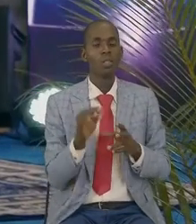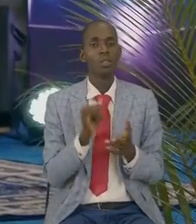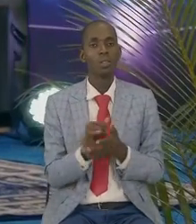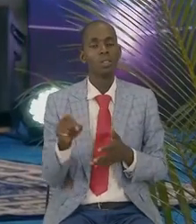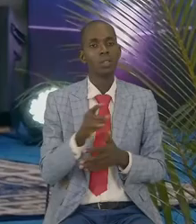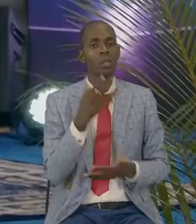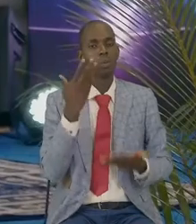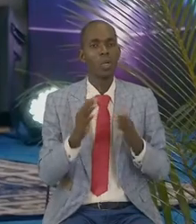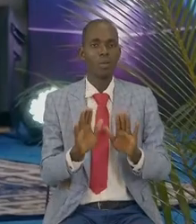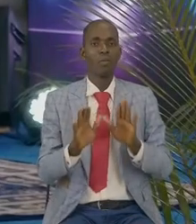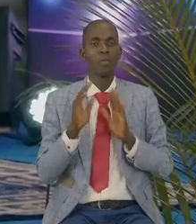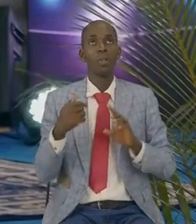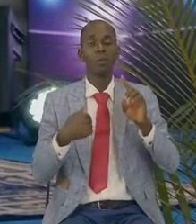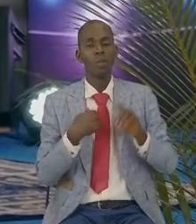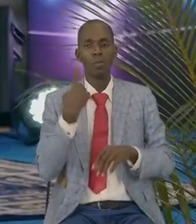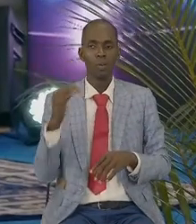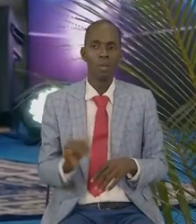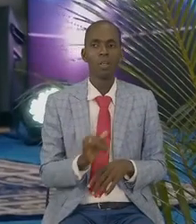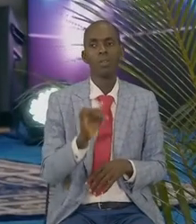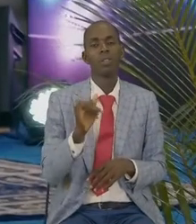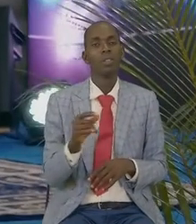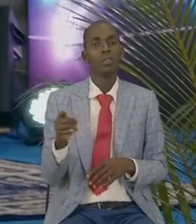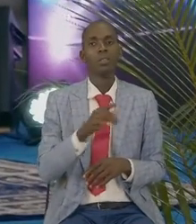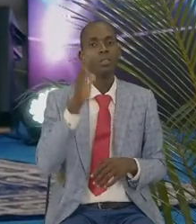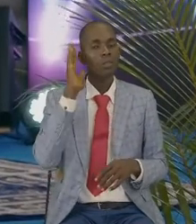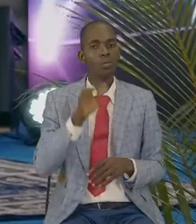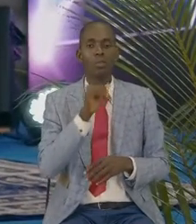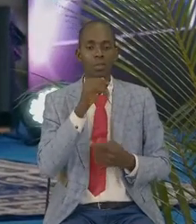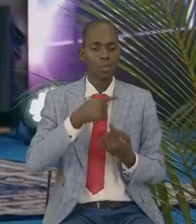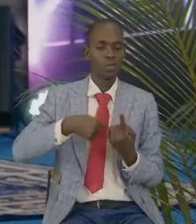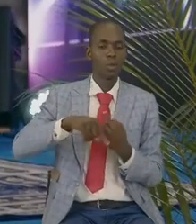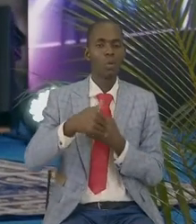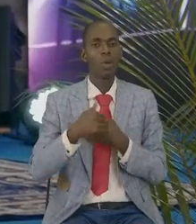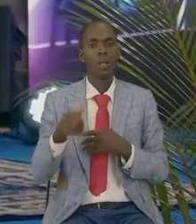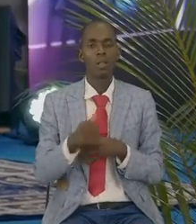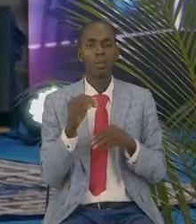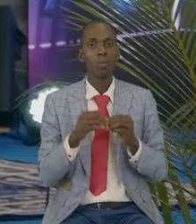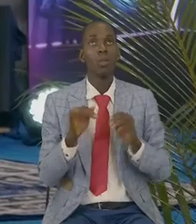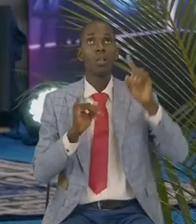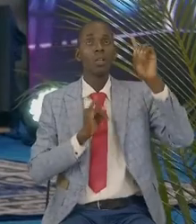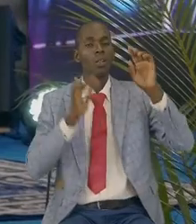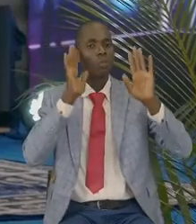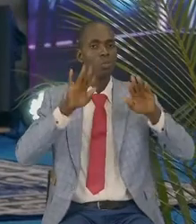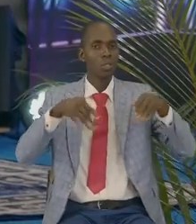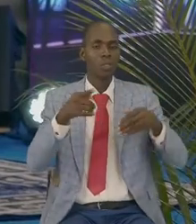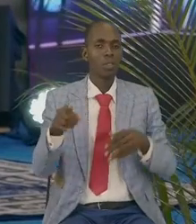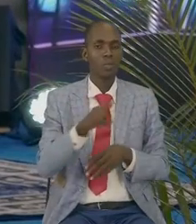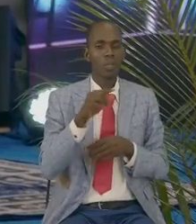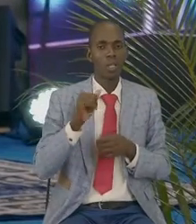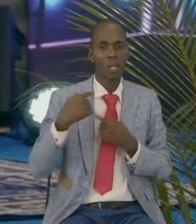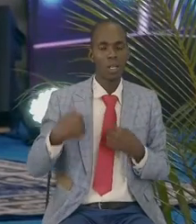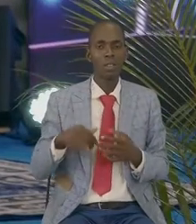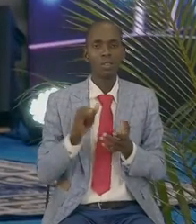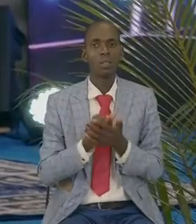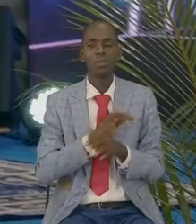may fear me forever. They will not turn back anymore. I'll give them a heart that doesn't